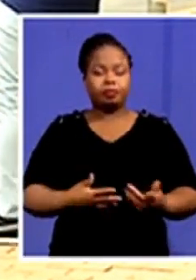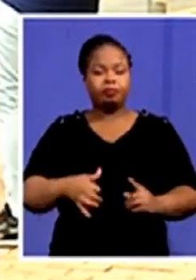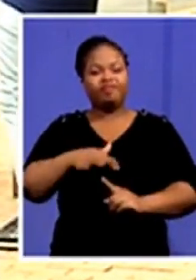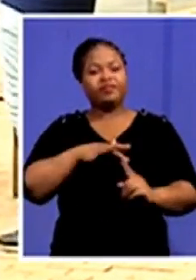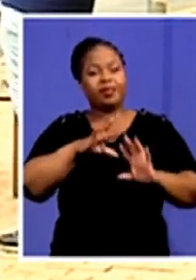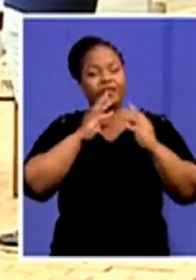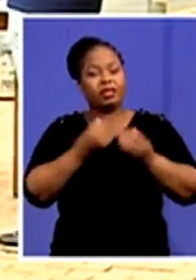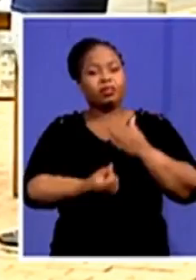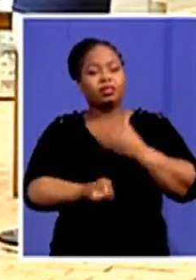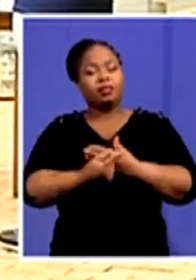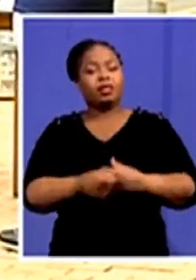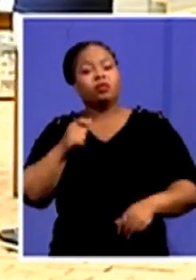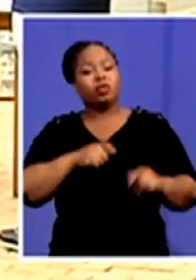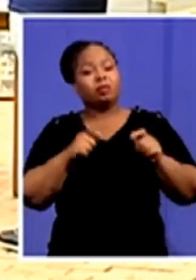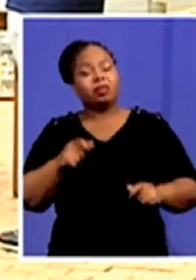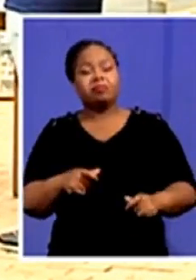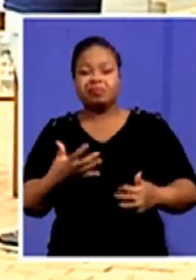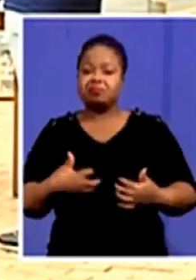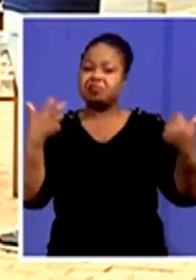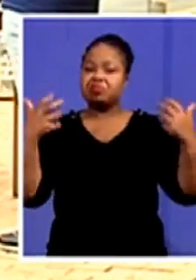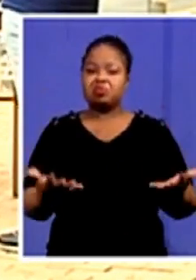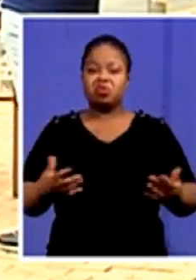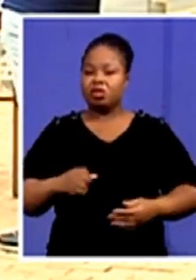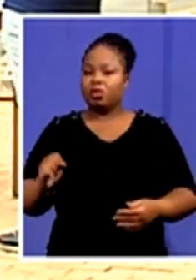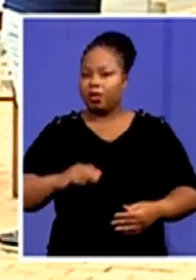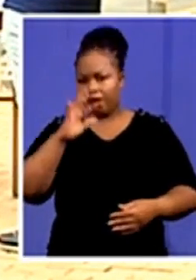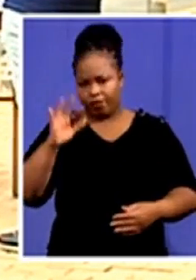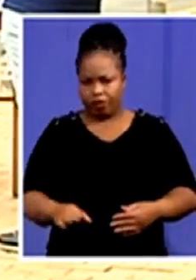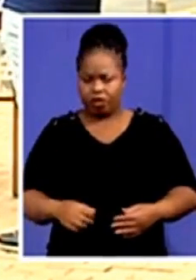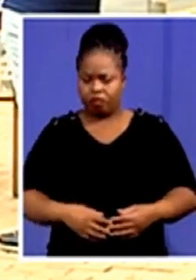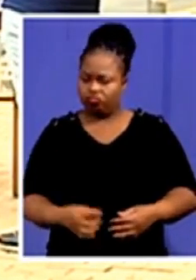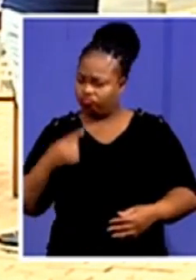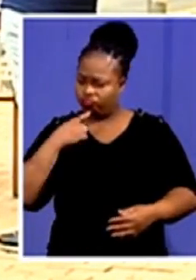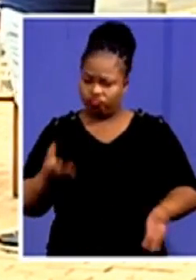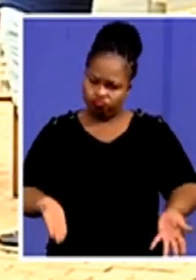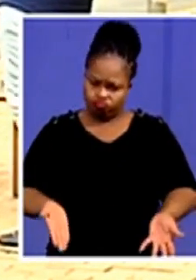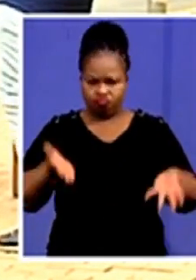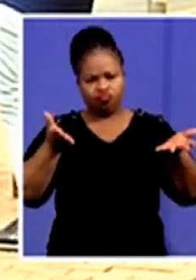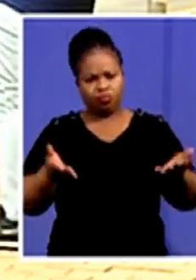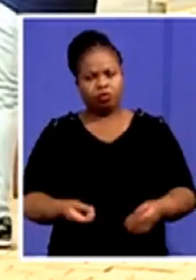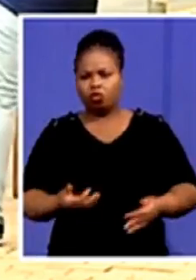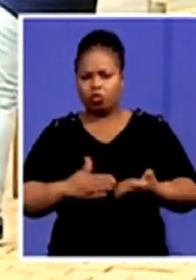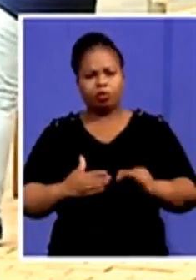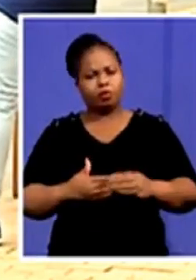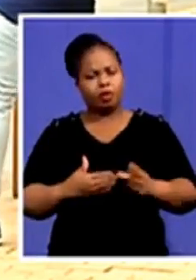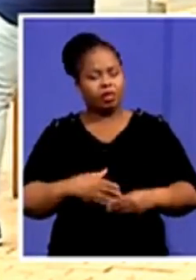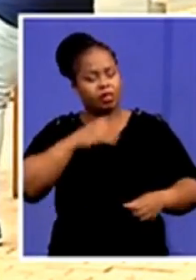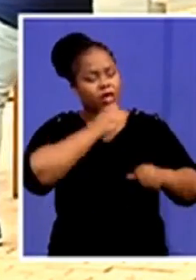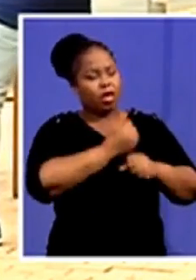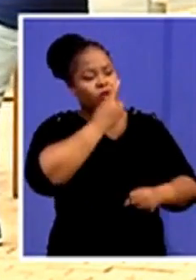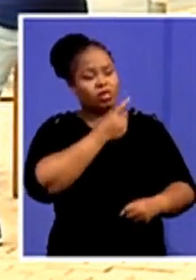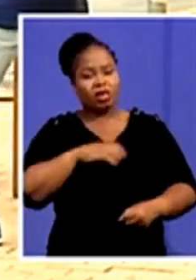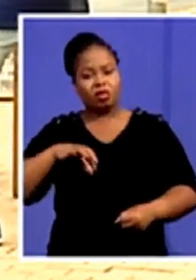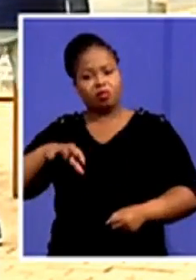South Africa. And he encouraged residents both in Gauteng and in KwaZulu-Natal to take back what he